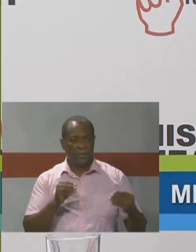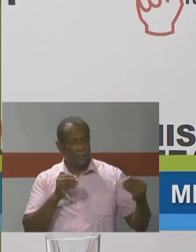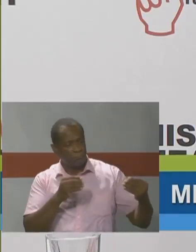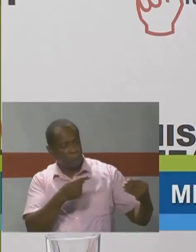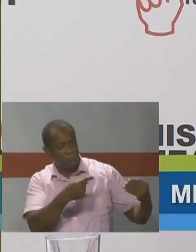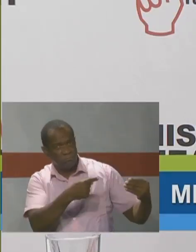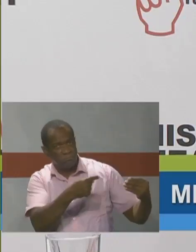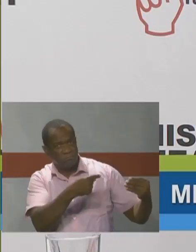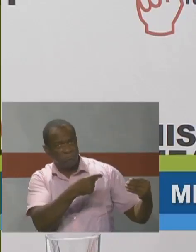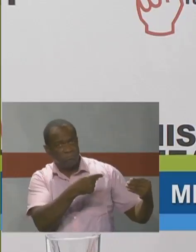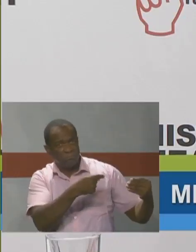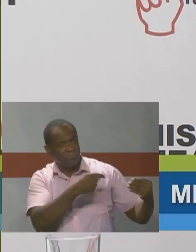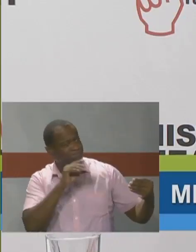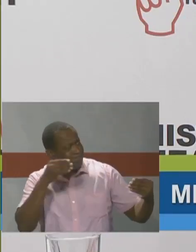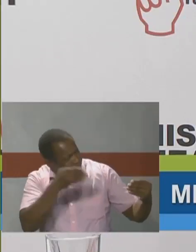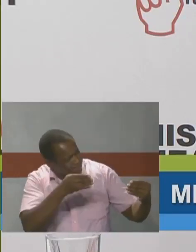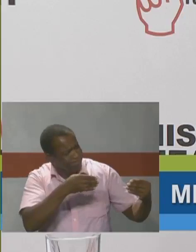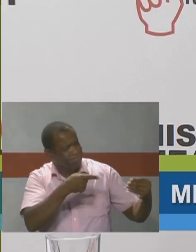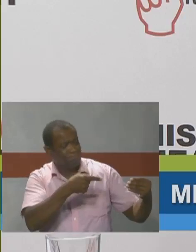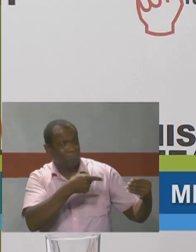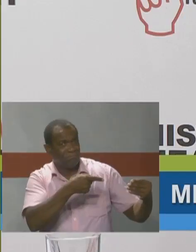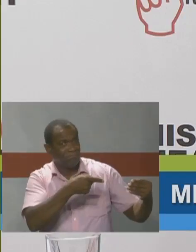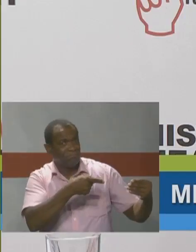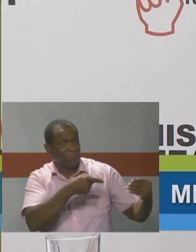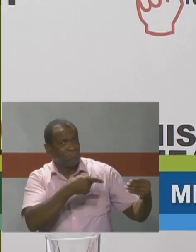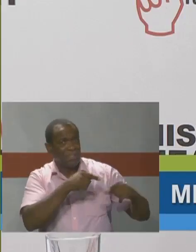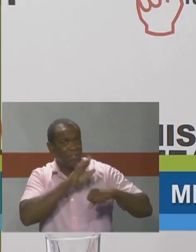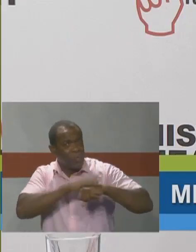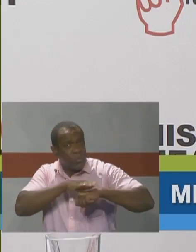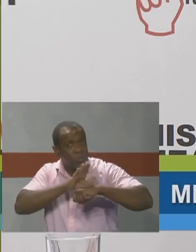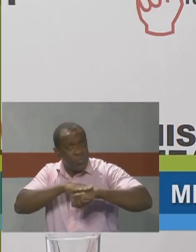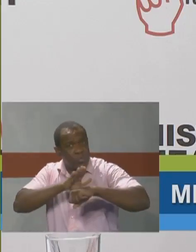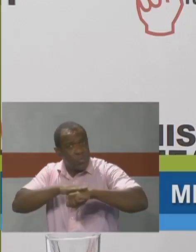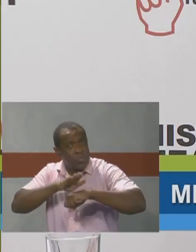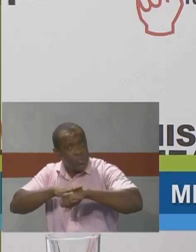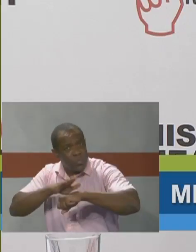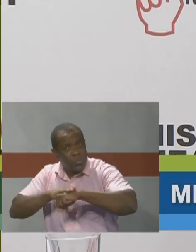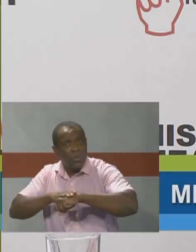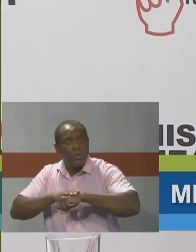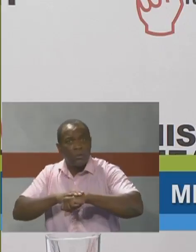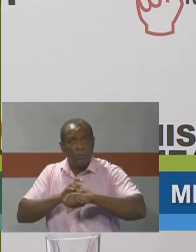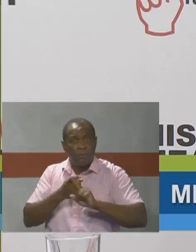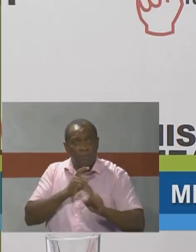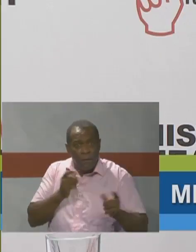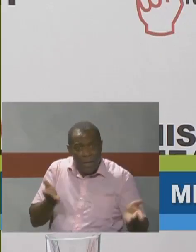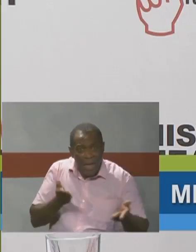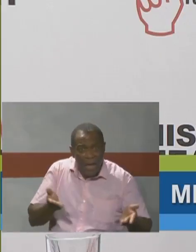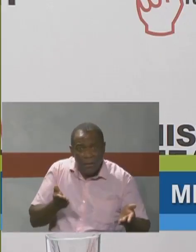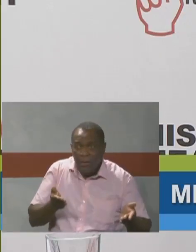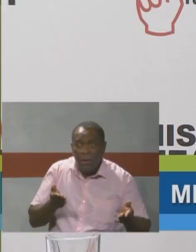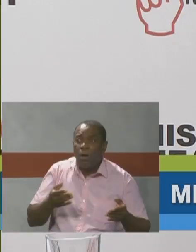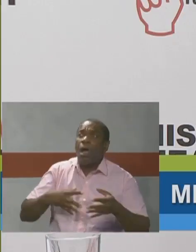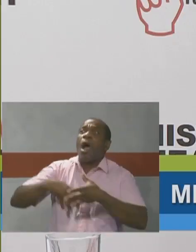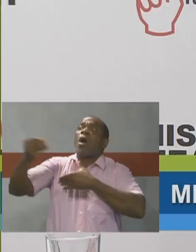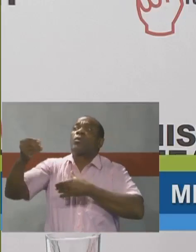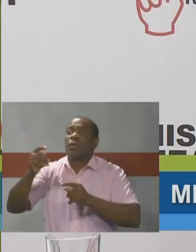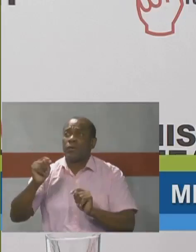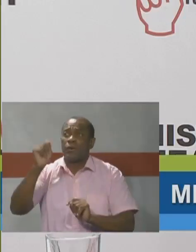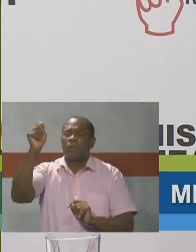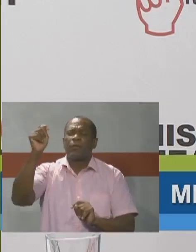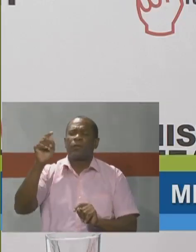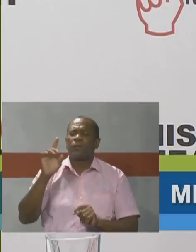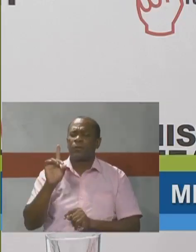attention to exhortations like this coming from outside of Trinidad and Tobago. This is Dr. Carissa